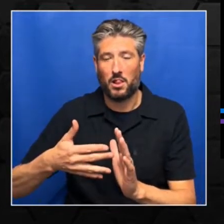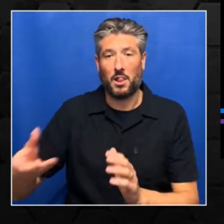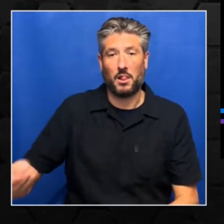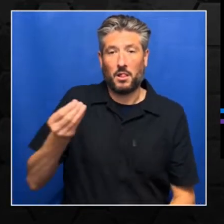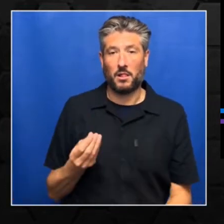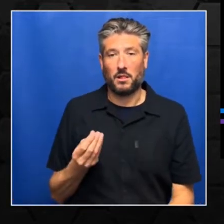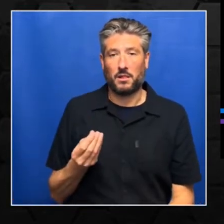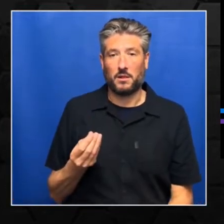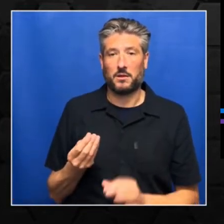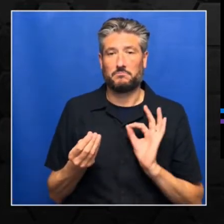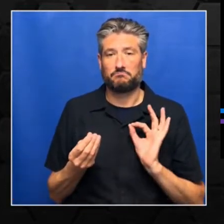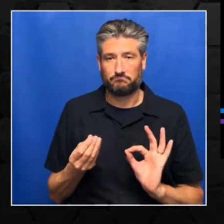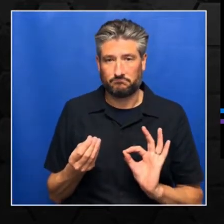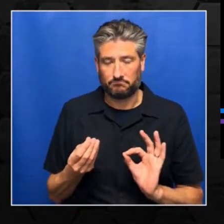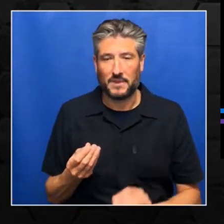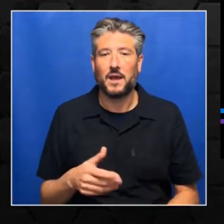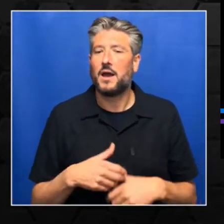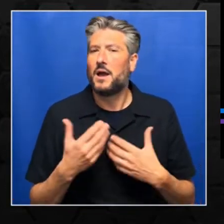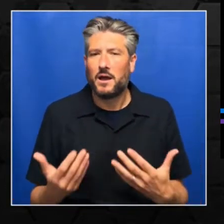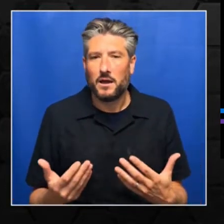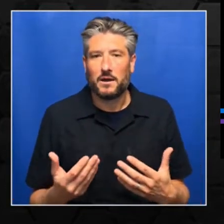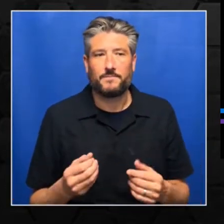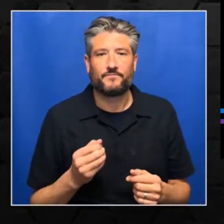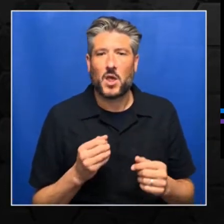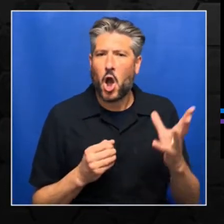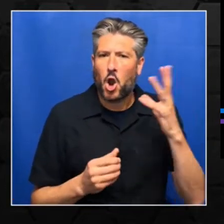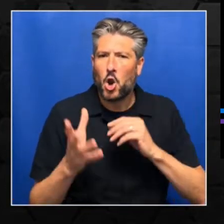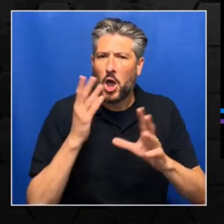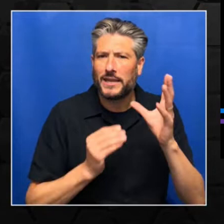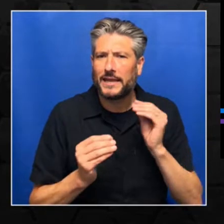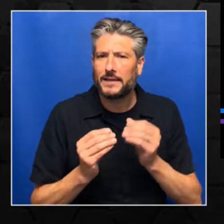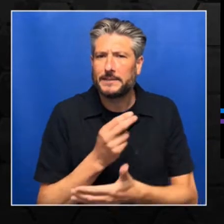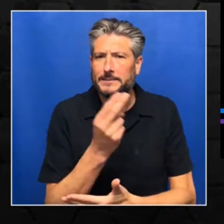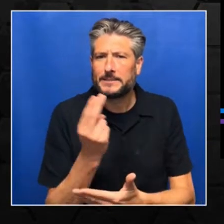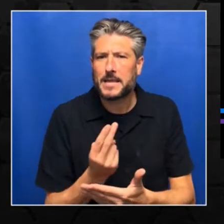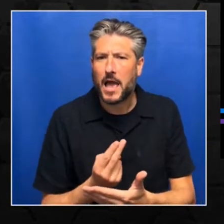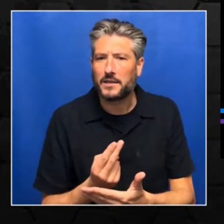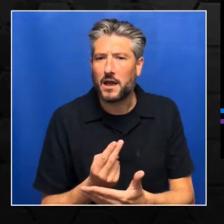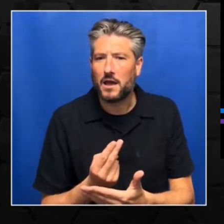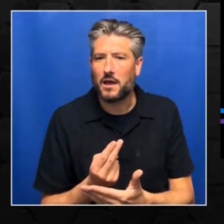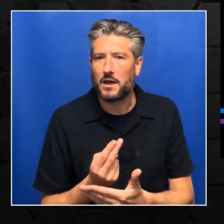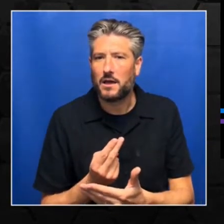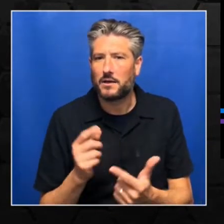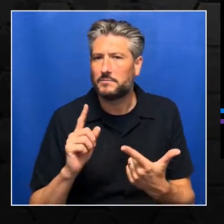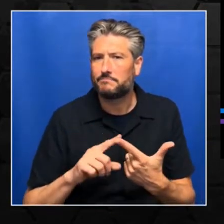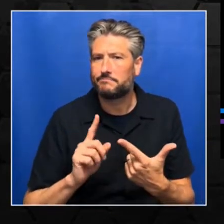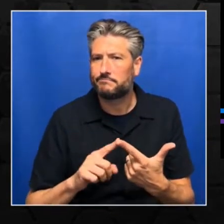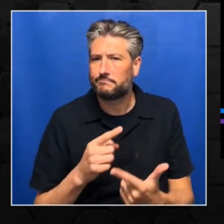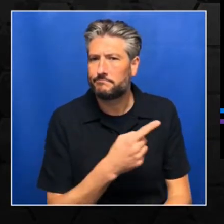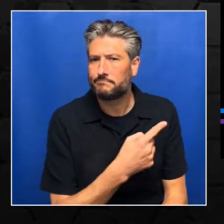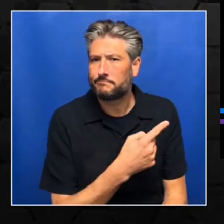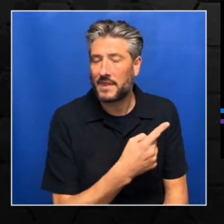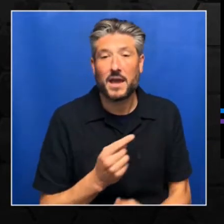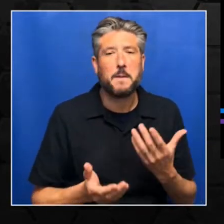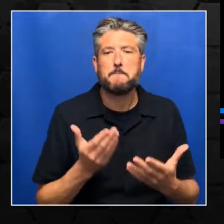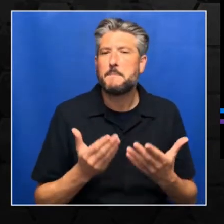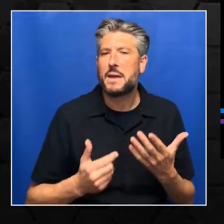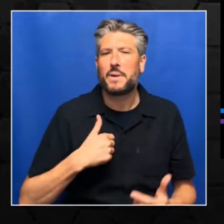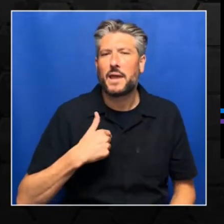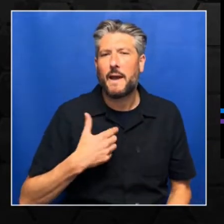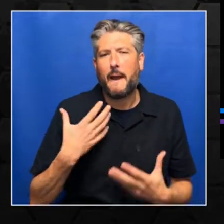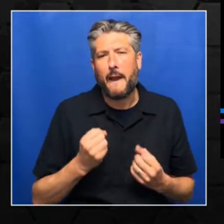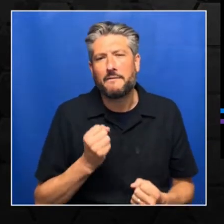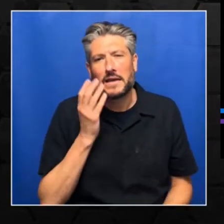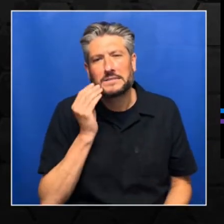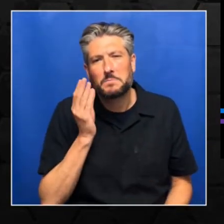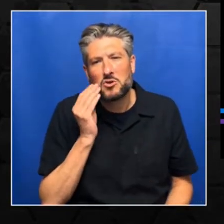Machine Learning Designer is for those who are in between, who have a bit of coding experience, and they also don't get involved with the code, so they